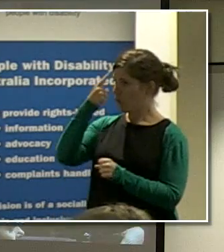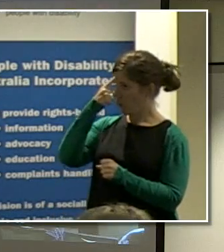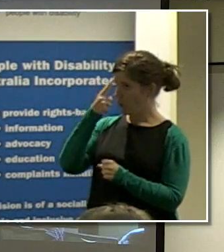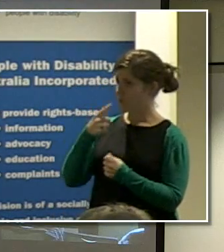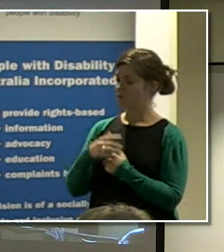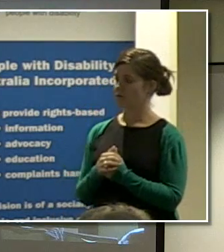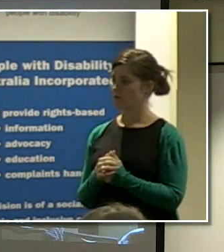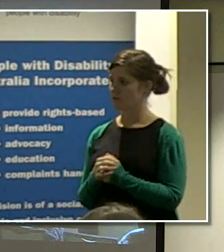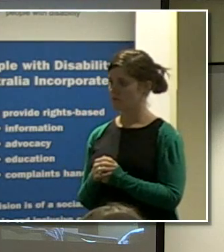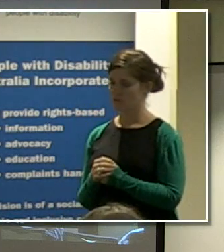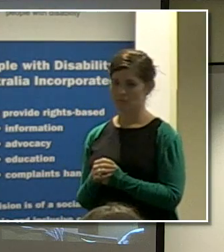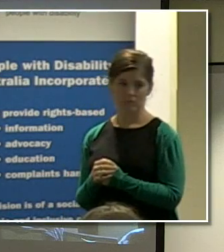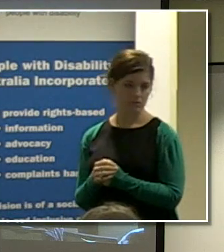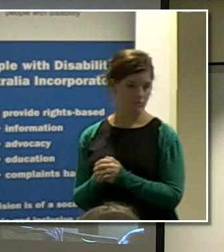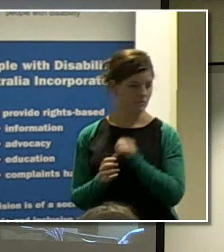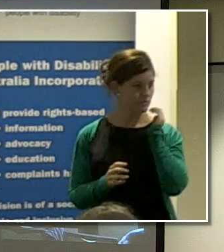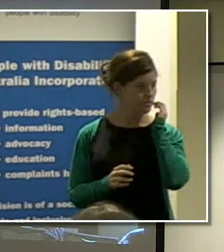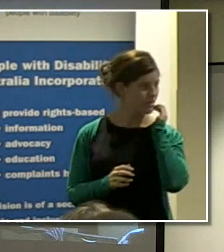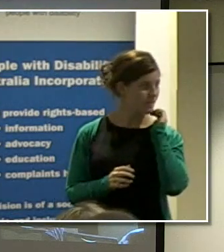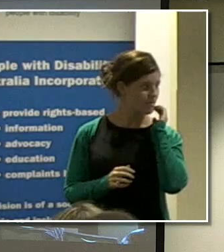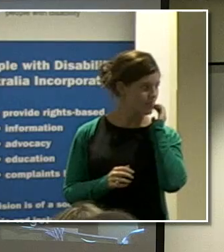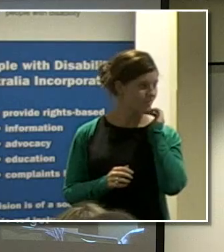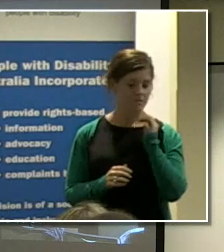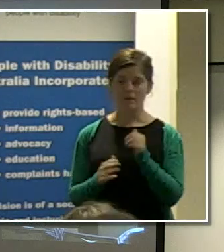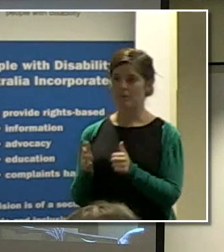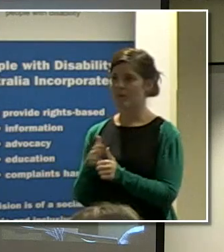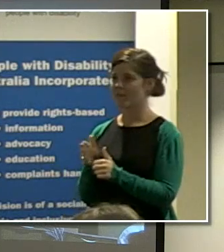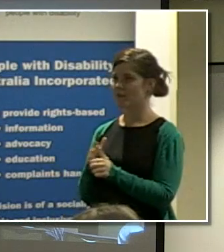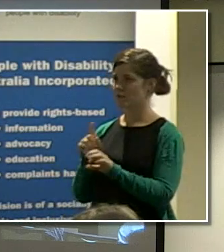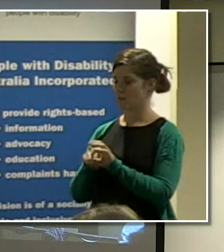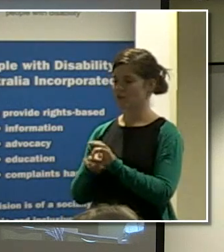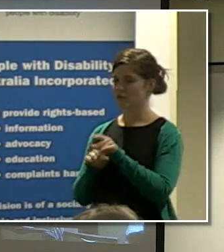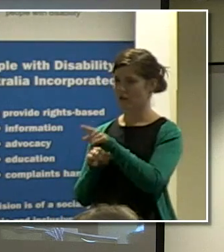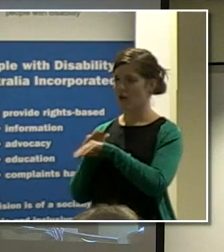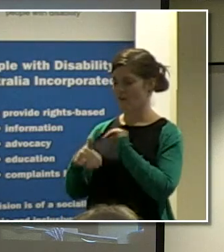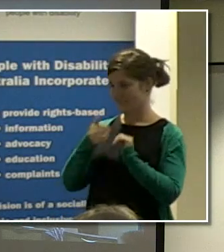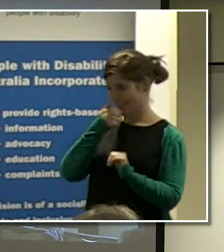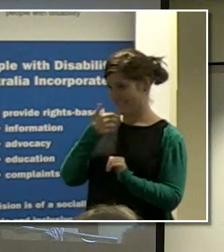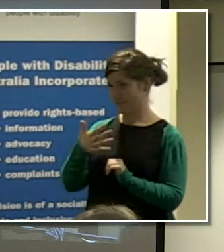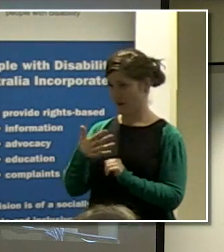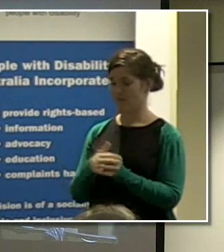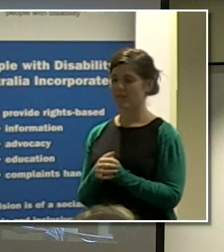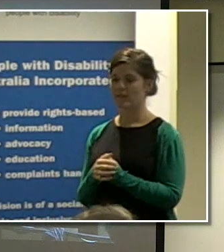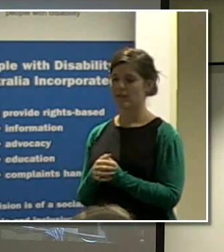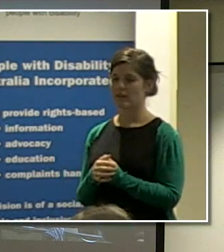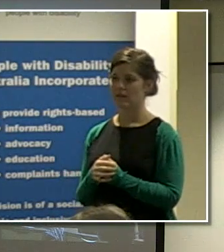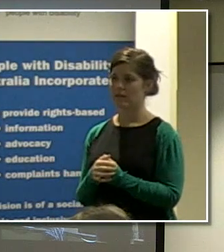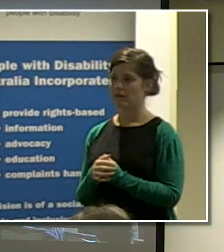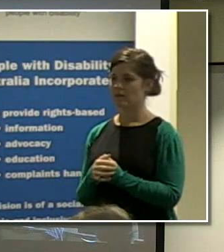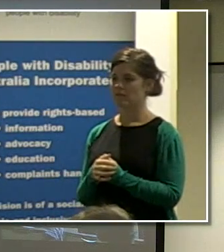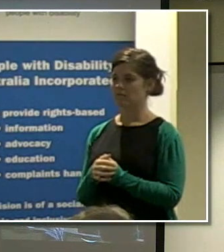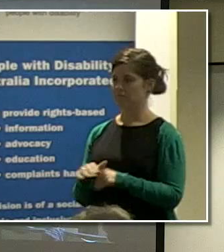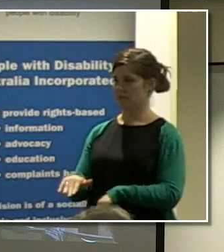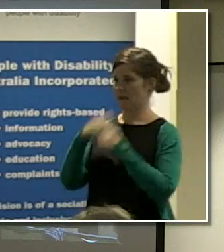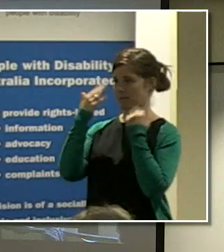So let me answer the first question first. The 65 cut off for access